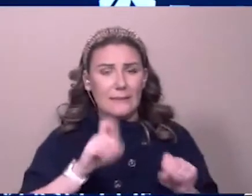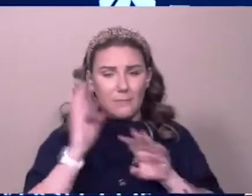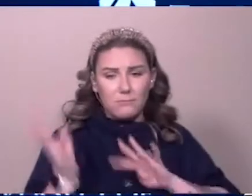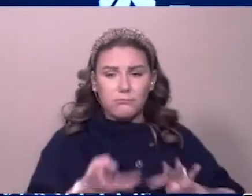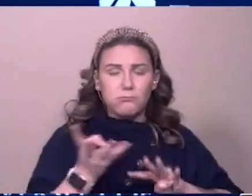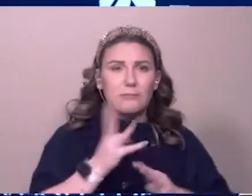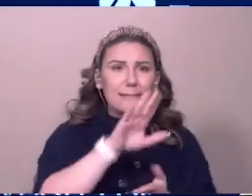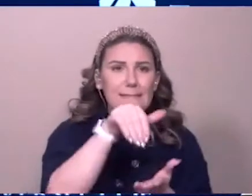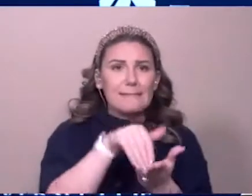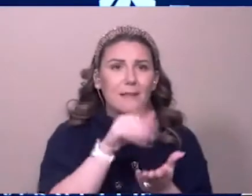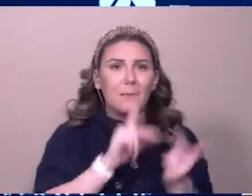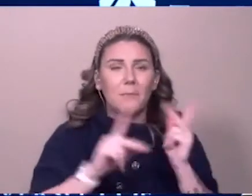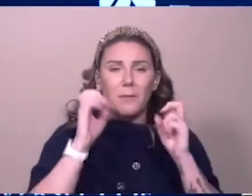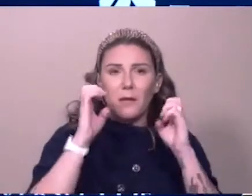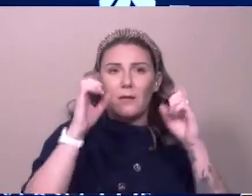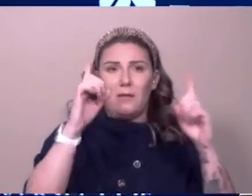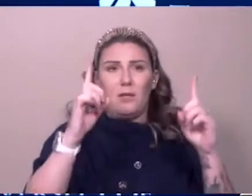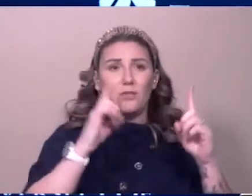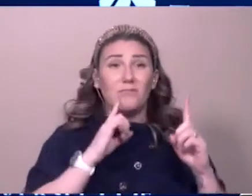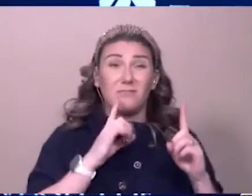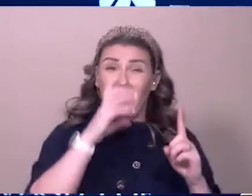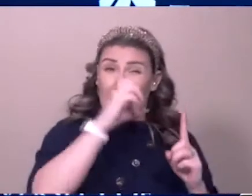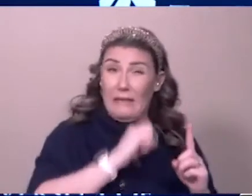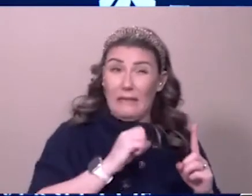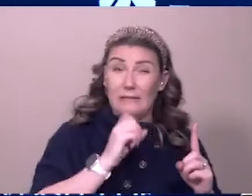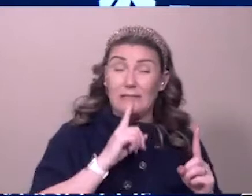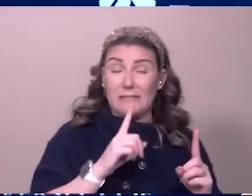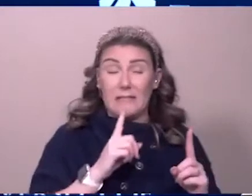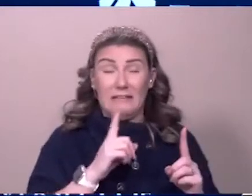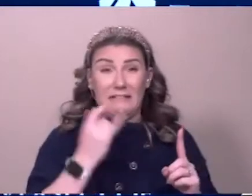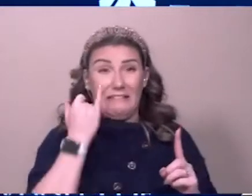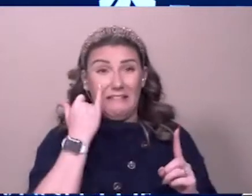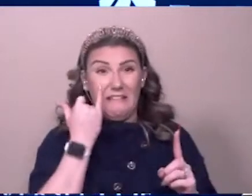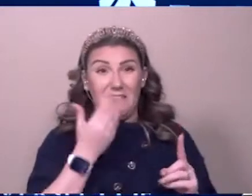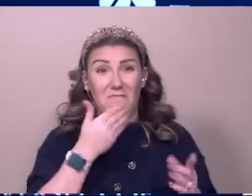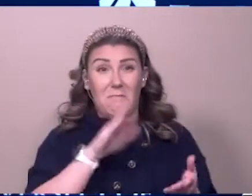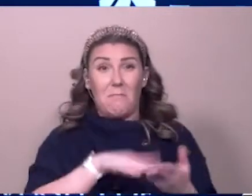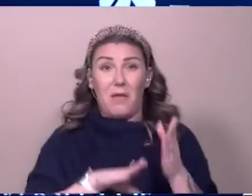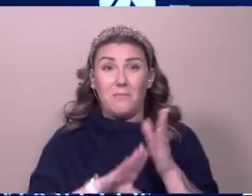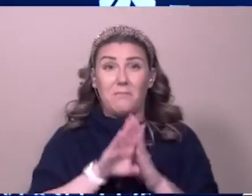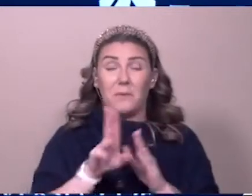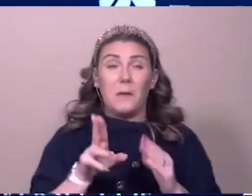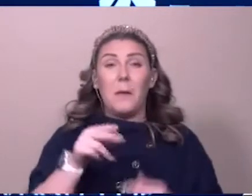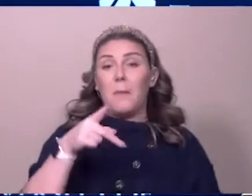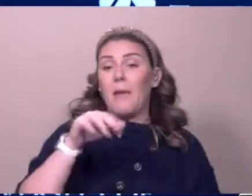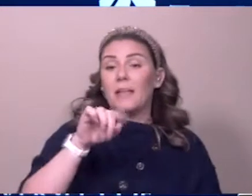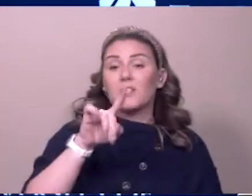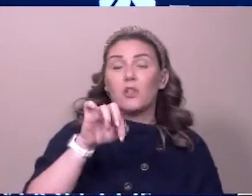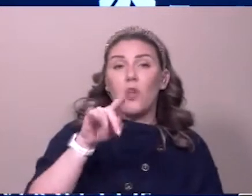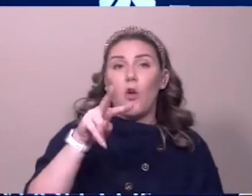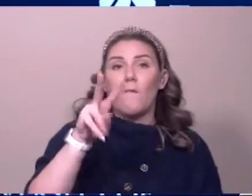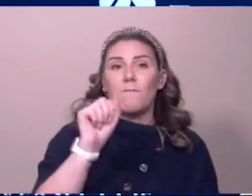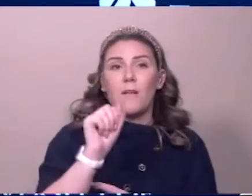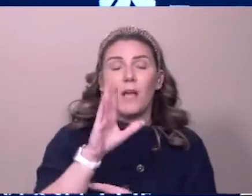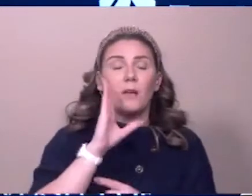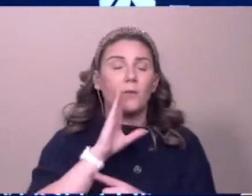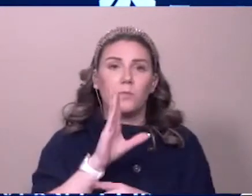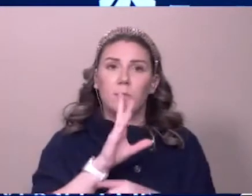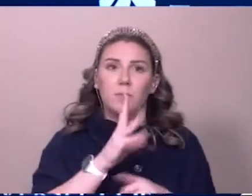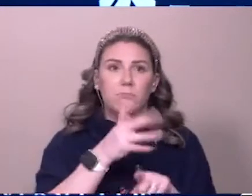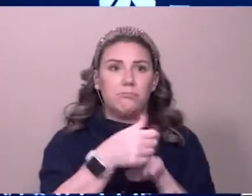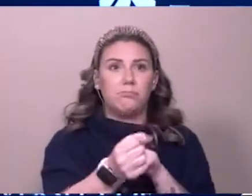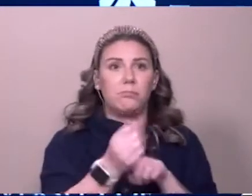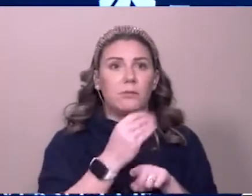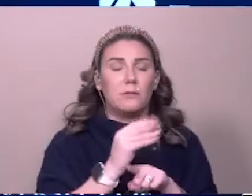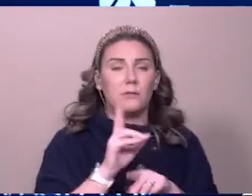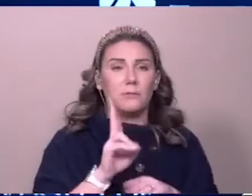people educated. My guess is that in the long run, if we have another bad surge, Paxlovid's going to come and fly off the shelf, and certainly easier to use in many ways